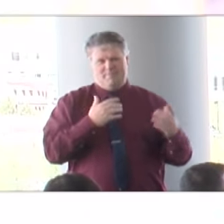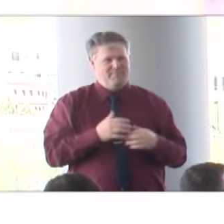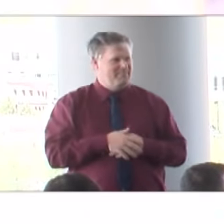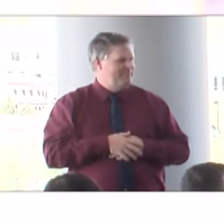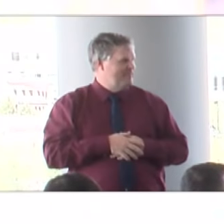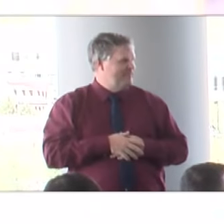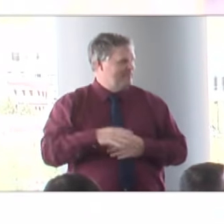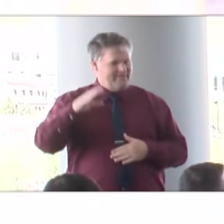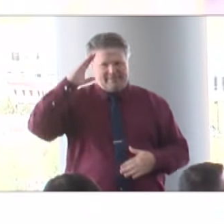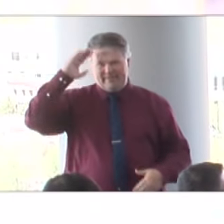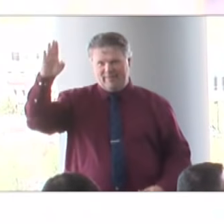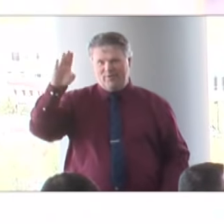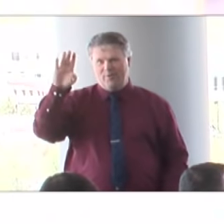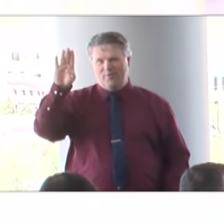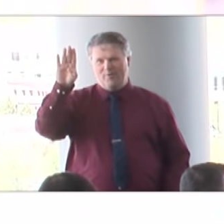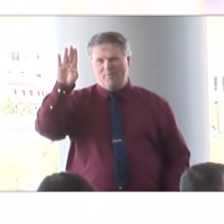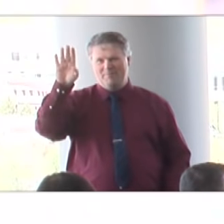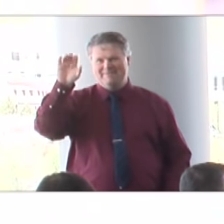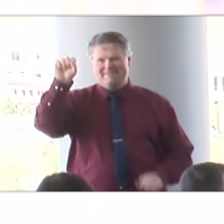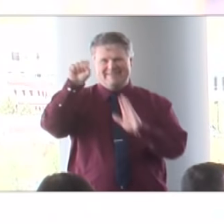Hello, Boise State.